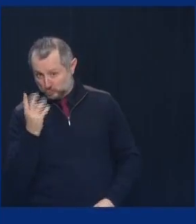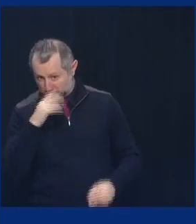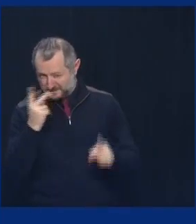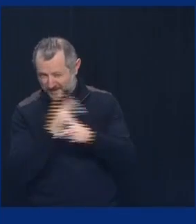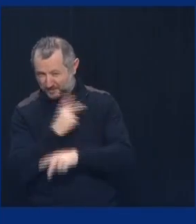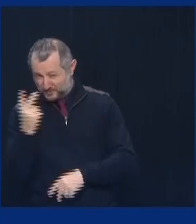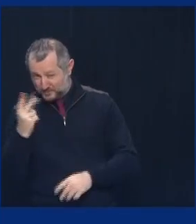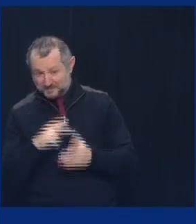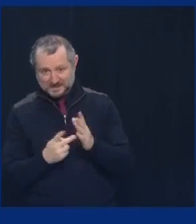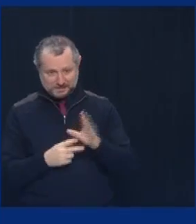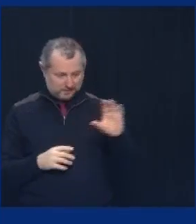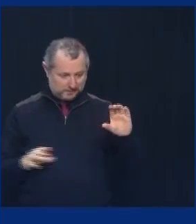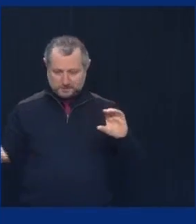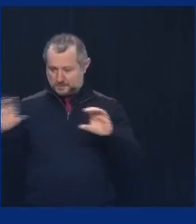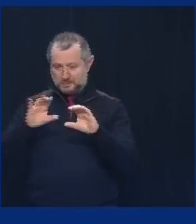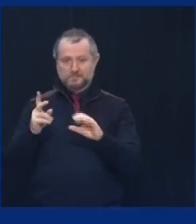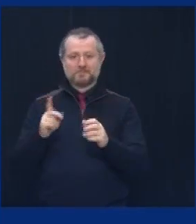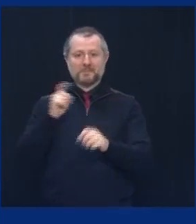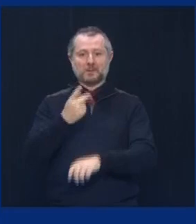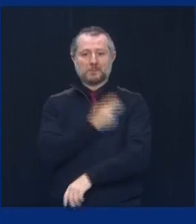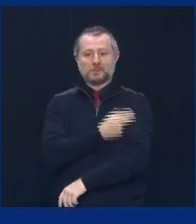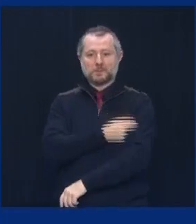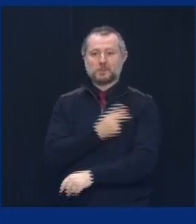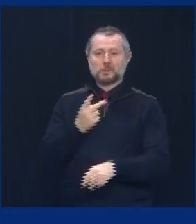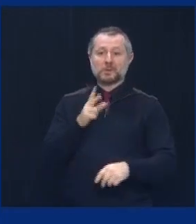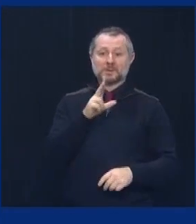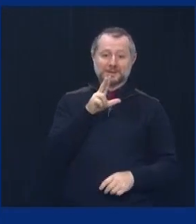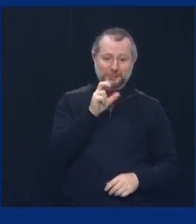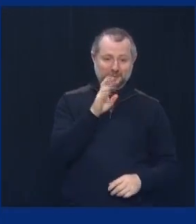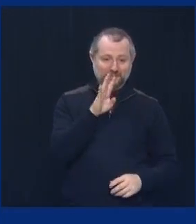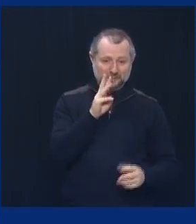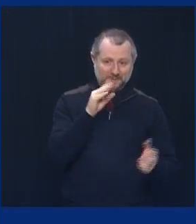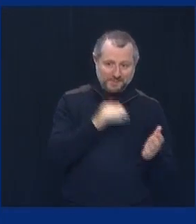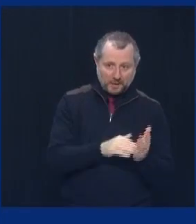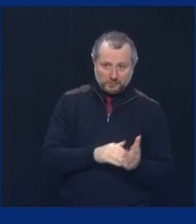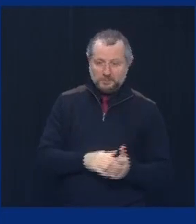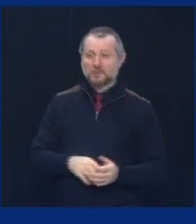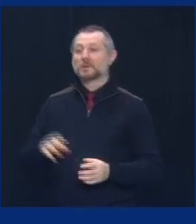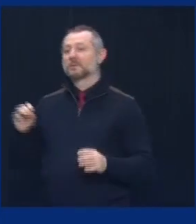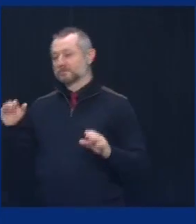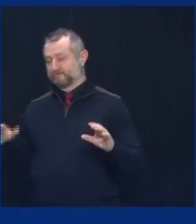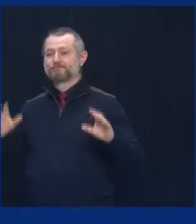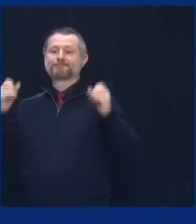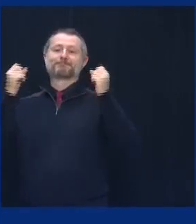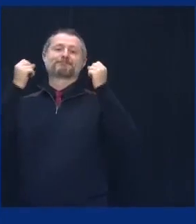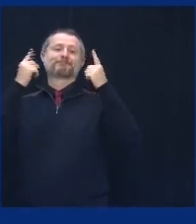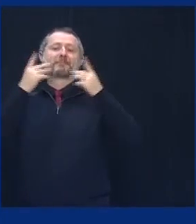346,000 people and 170,000 people. Correct. Okay. Thank you all very much.